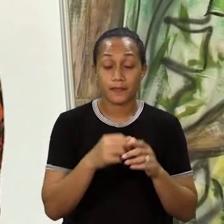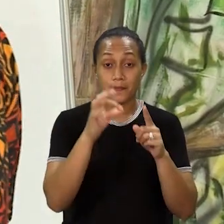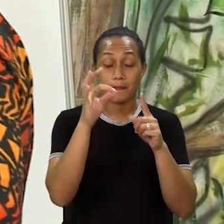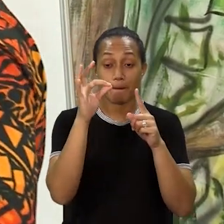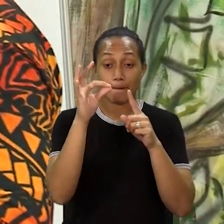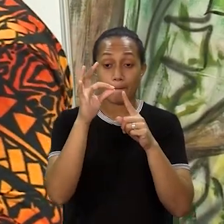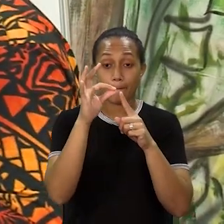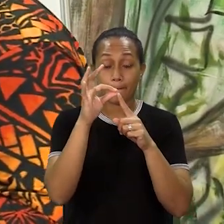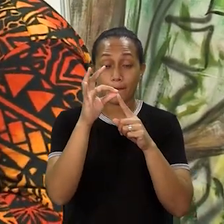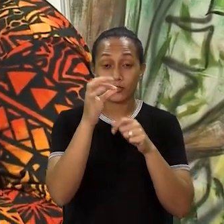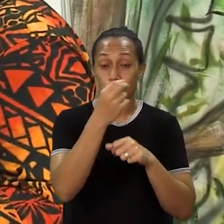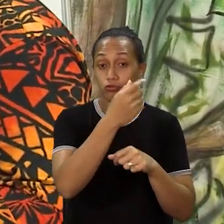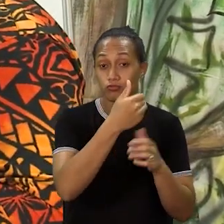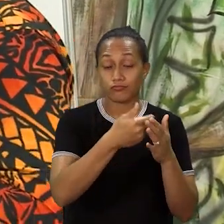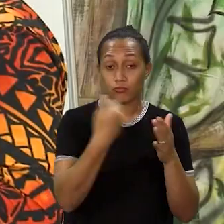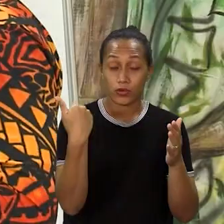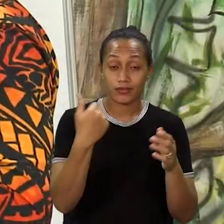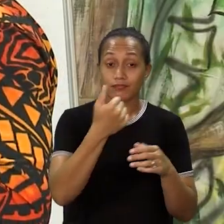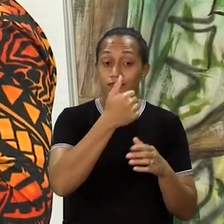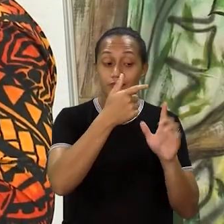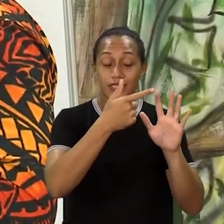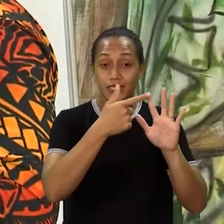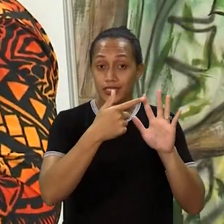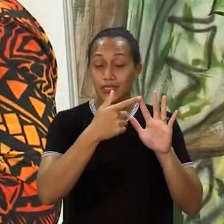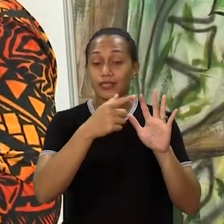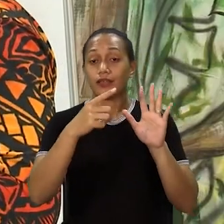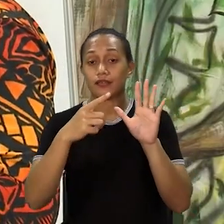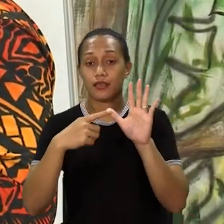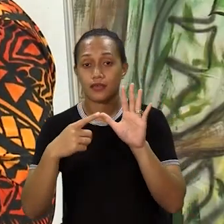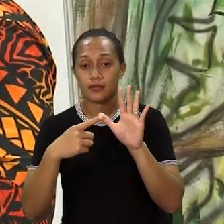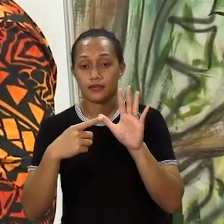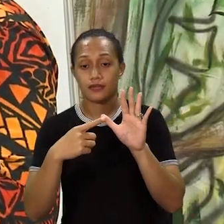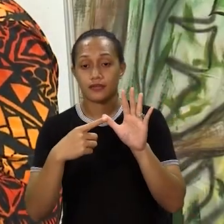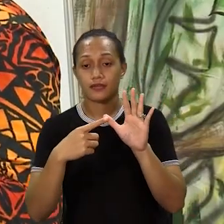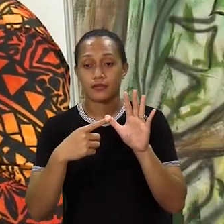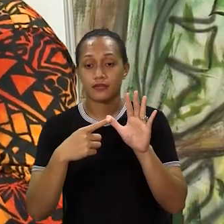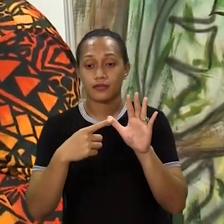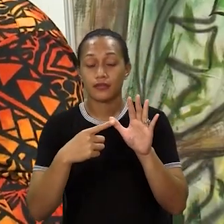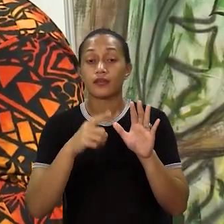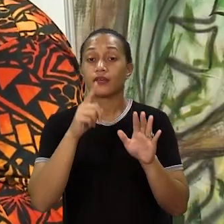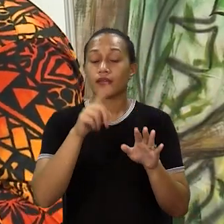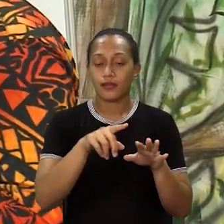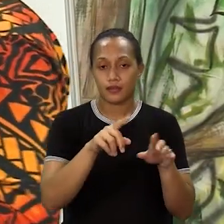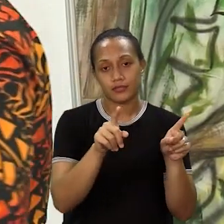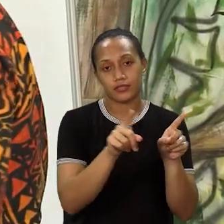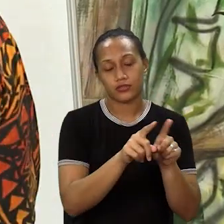right? Take away P, take away letter E and letter A.